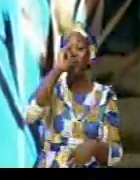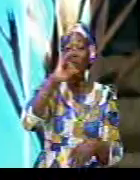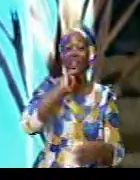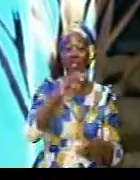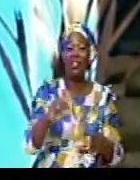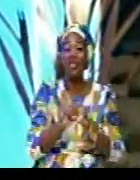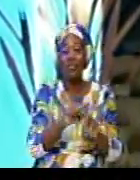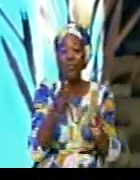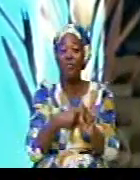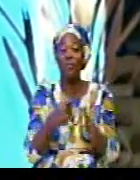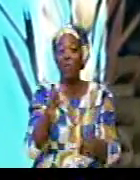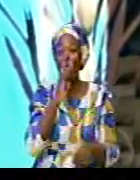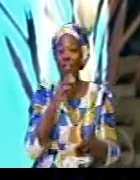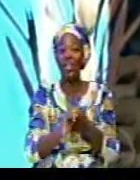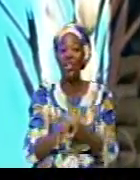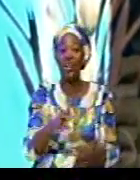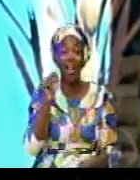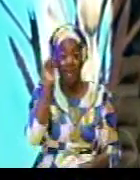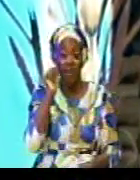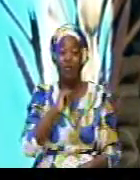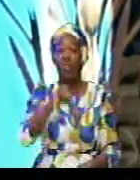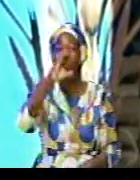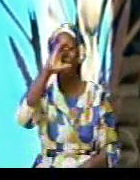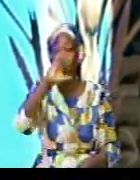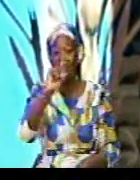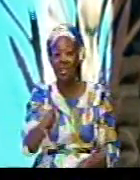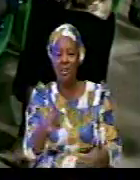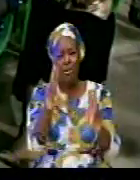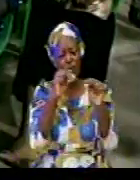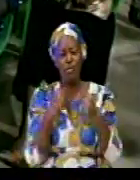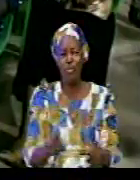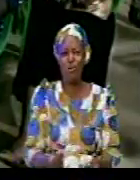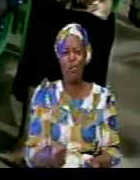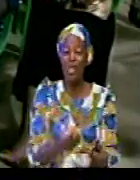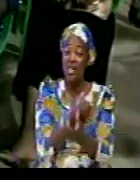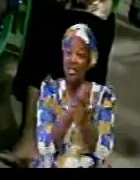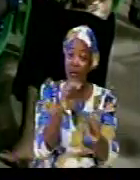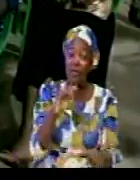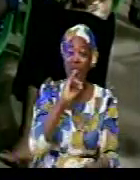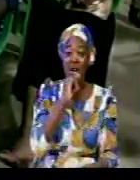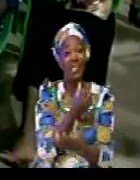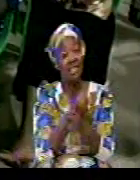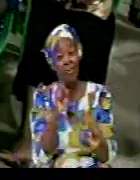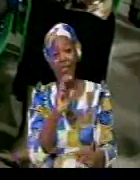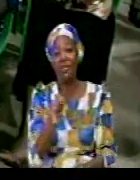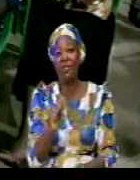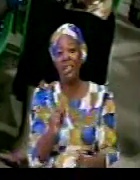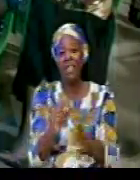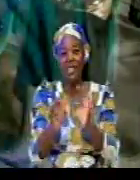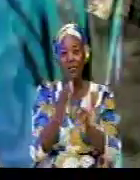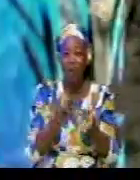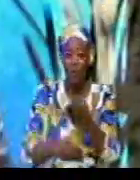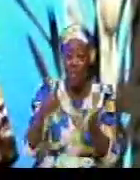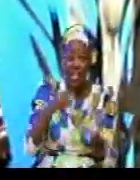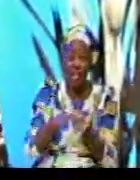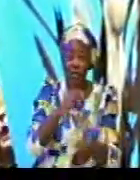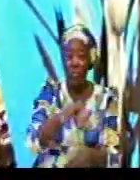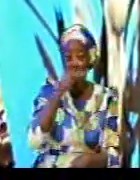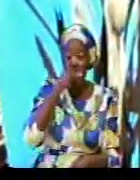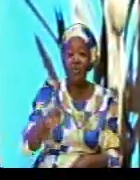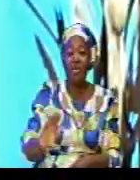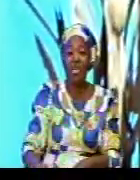you drink, is it different from the water adults drink? No. Salvation